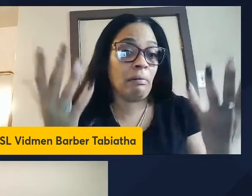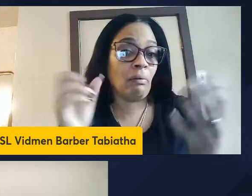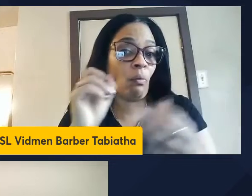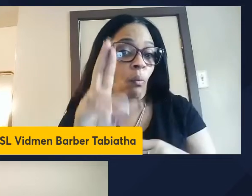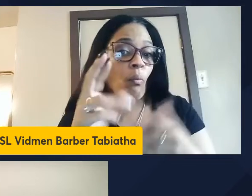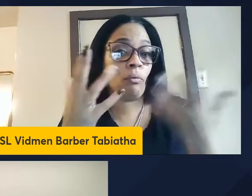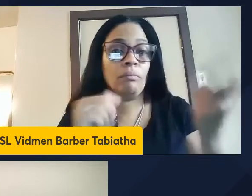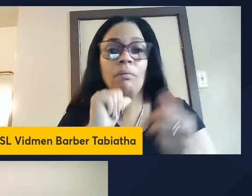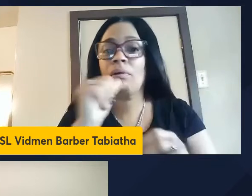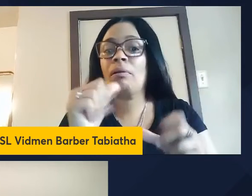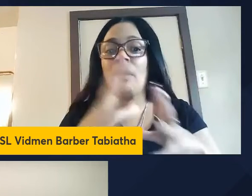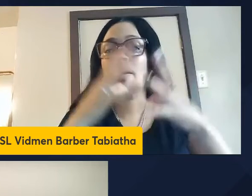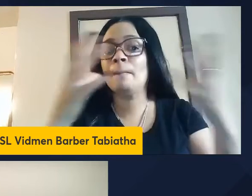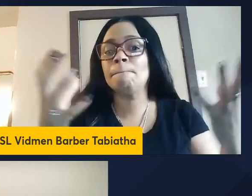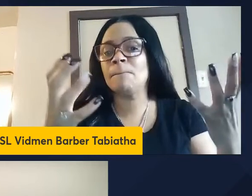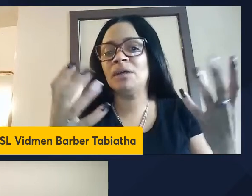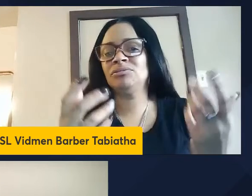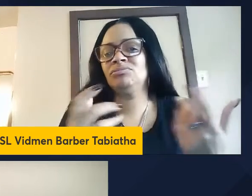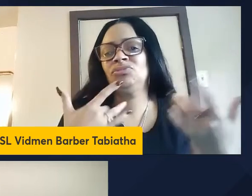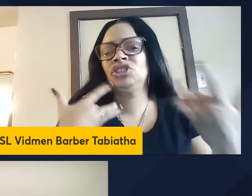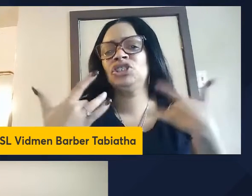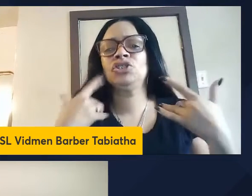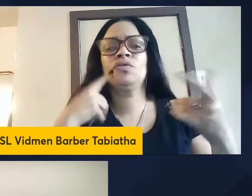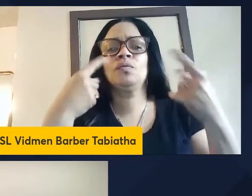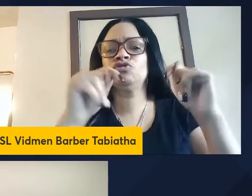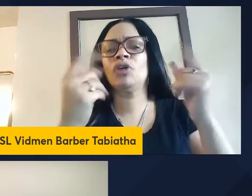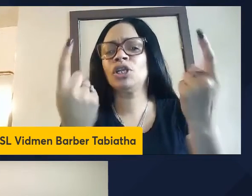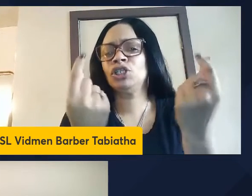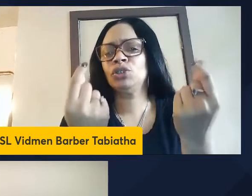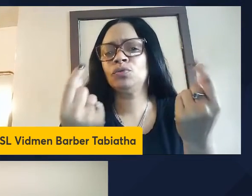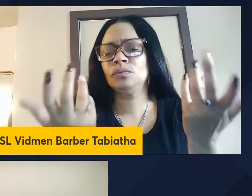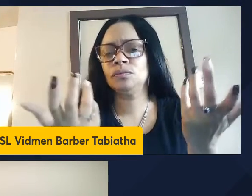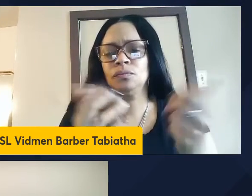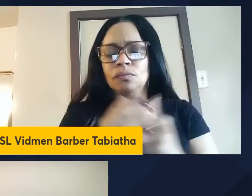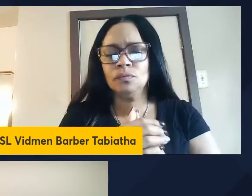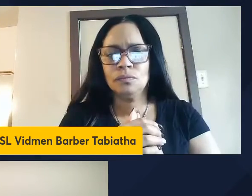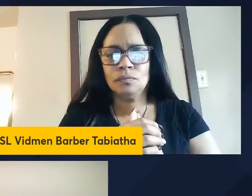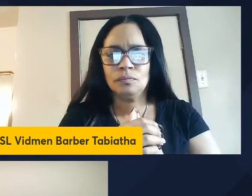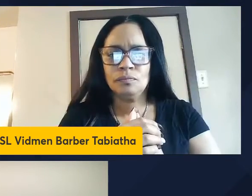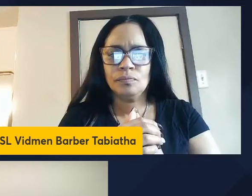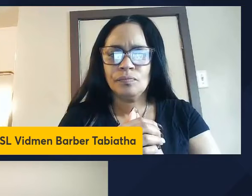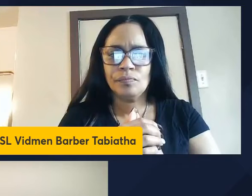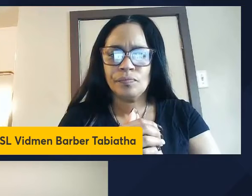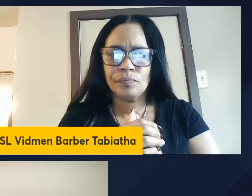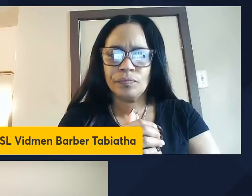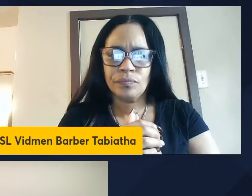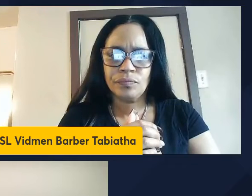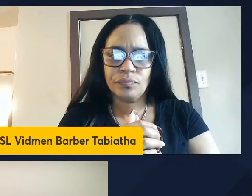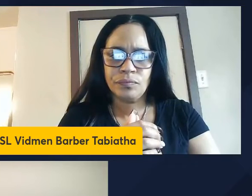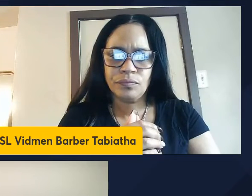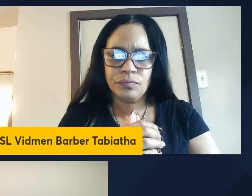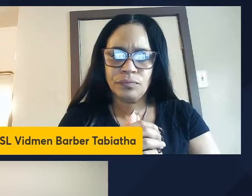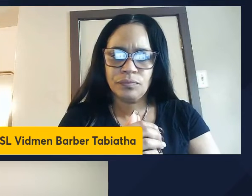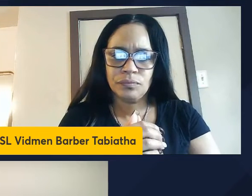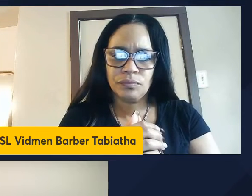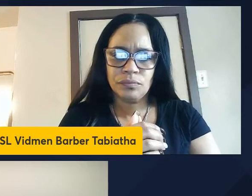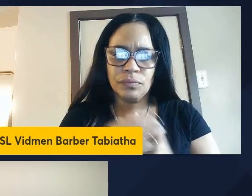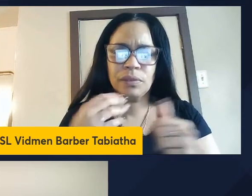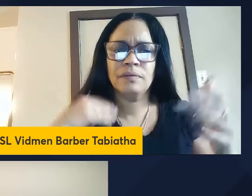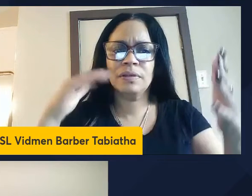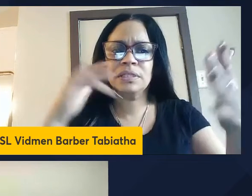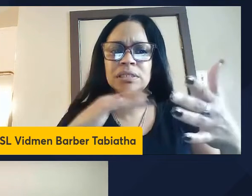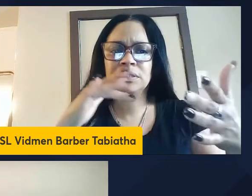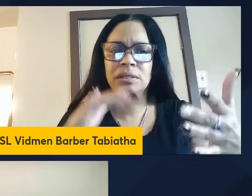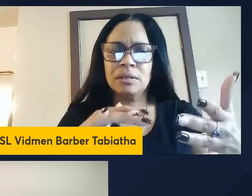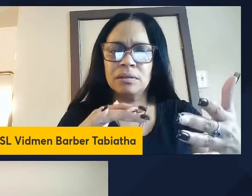maybe not so much relevant to what you're trying to do? Well, what we intend to do in subsequent studies actually